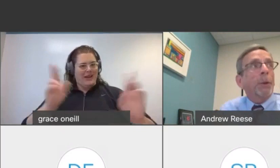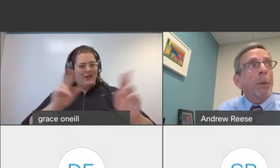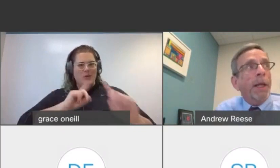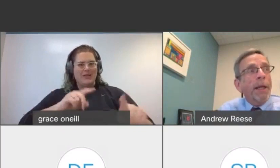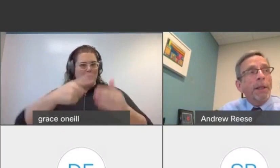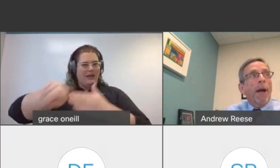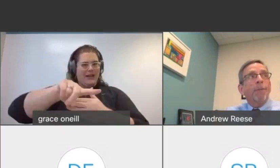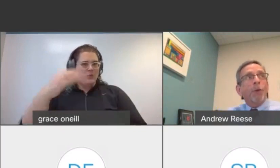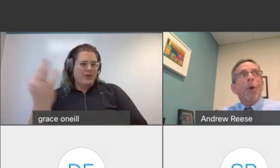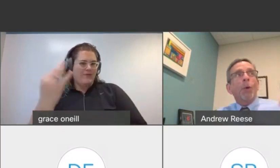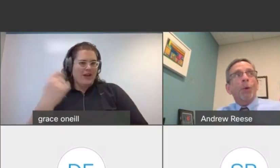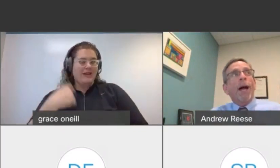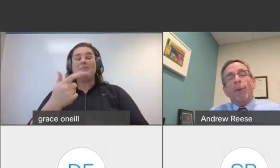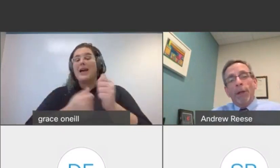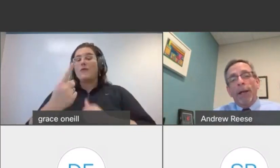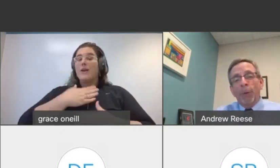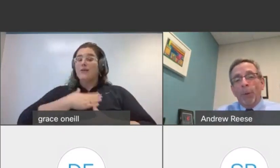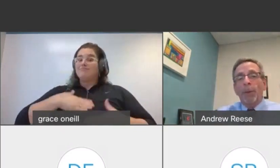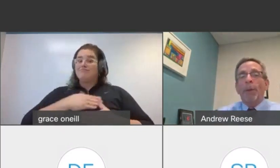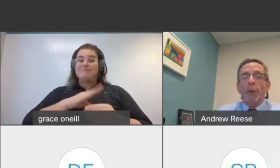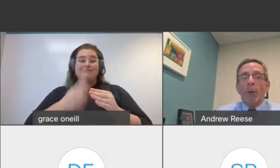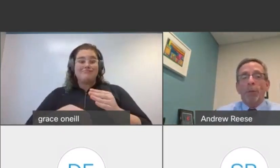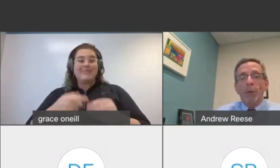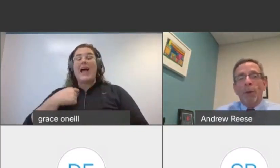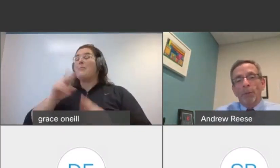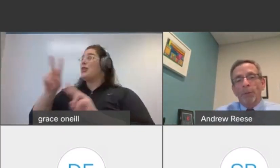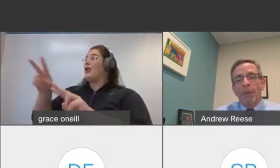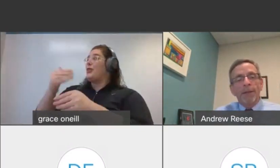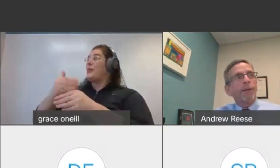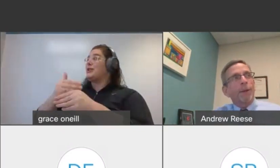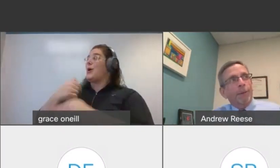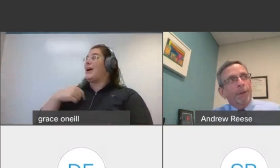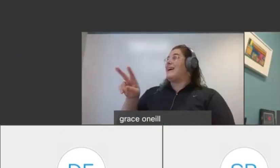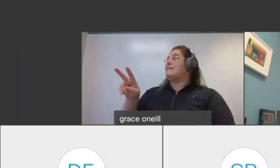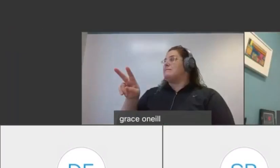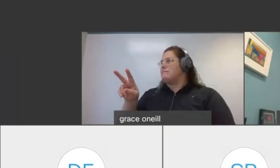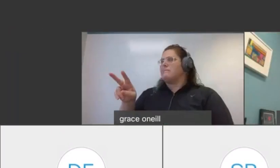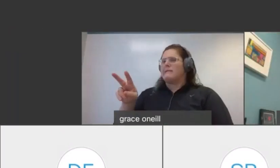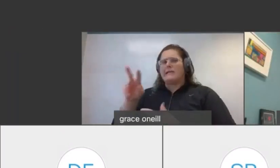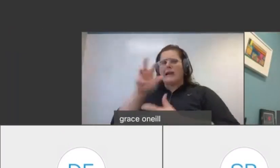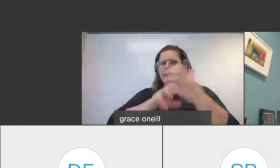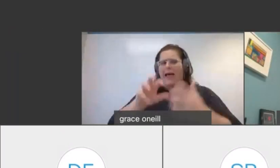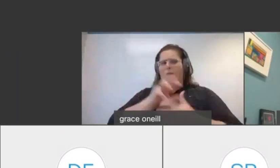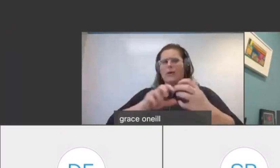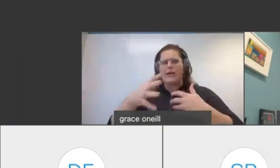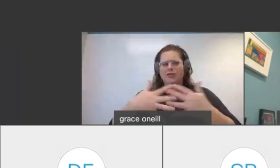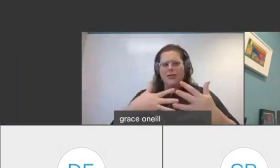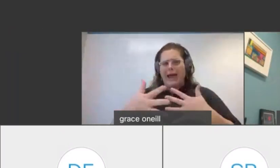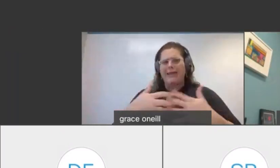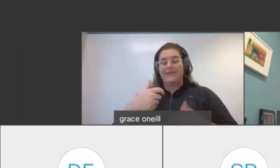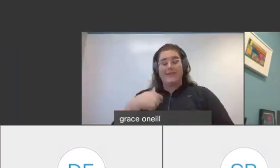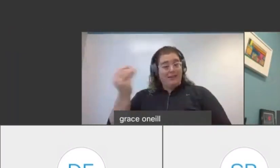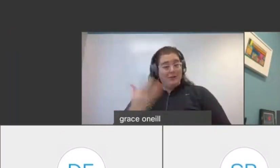Everyone have a good weekend. I'm told, I'm looking out the window and don't necessarily believe this is true. I'm told it's